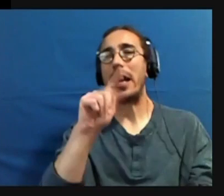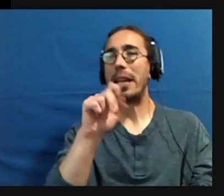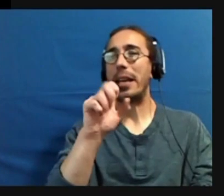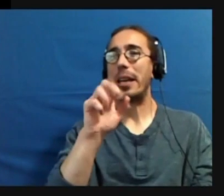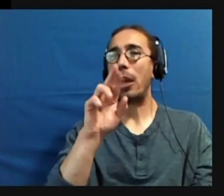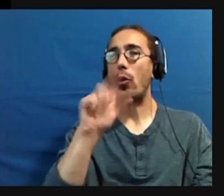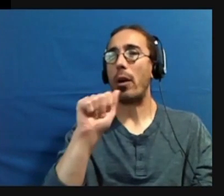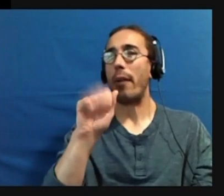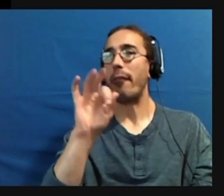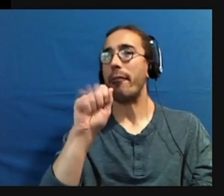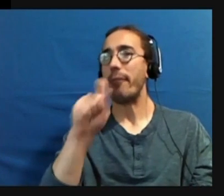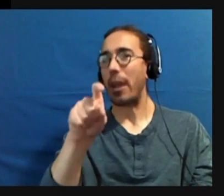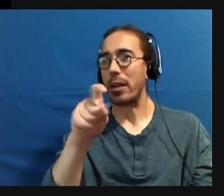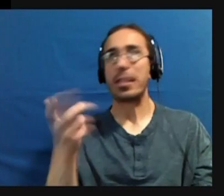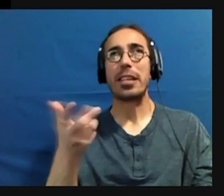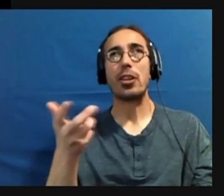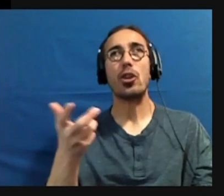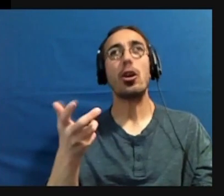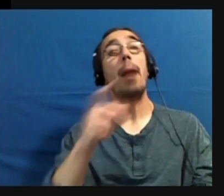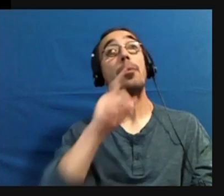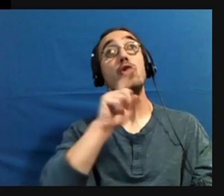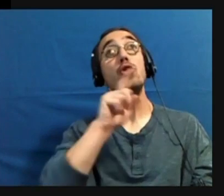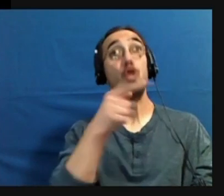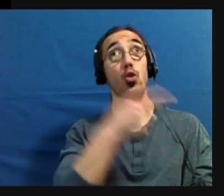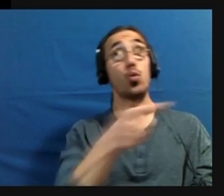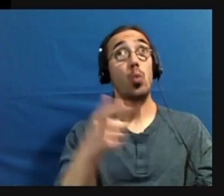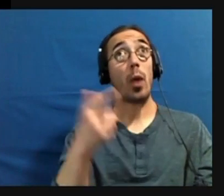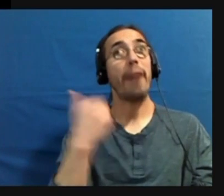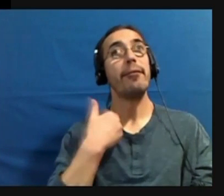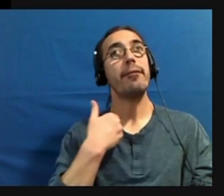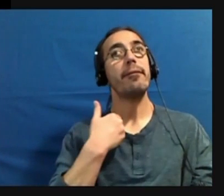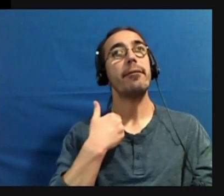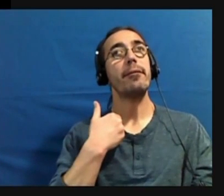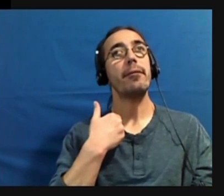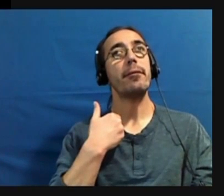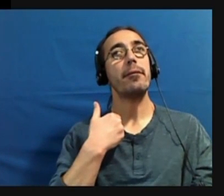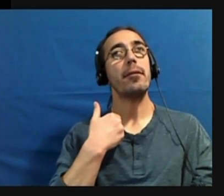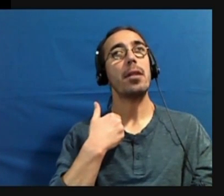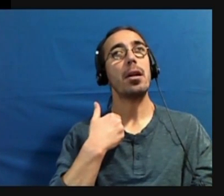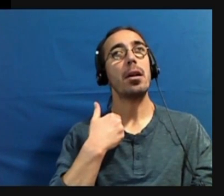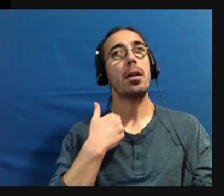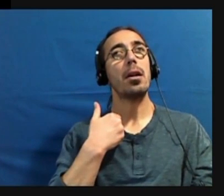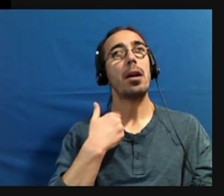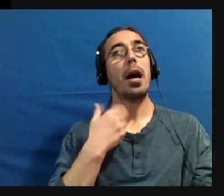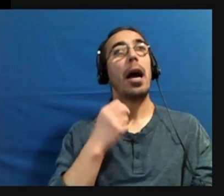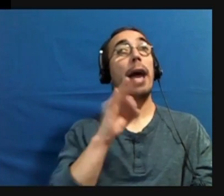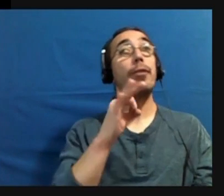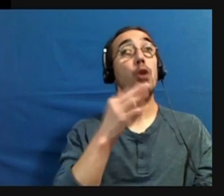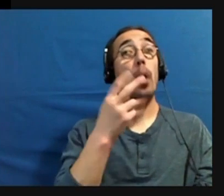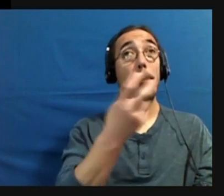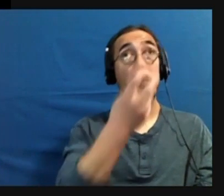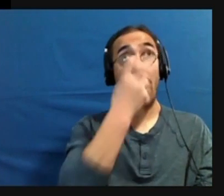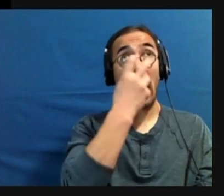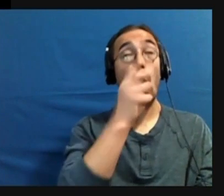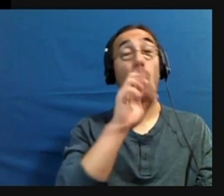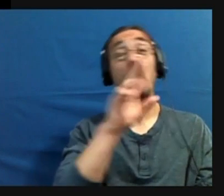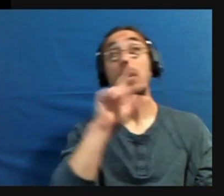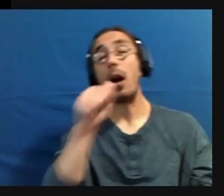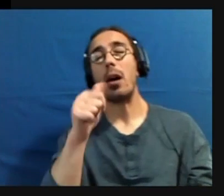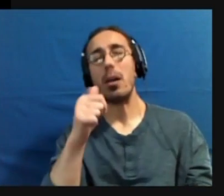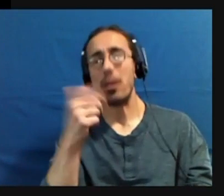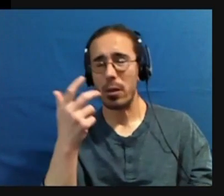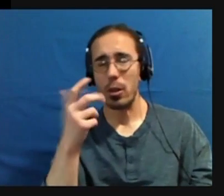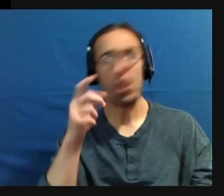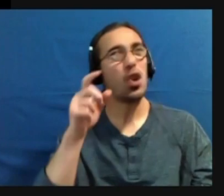I am assuming, of course, that you have, that you are sighted. If you are blind, then maybe you aren't saying any of that